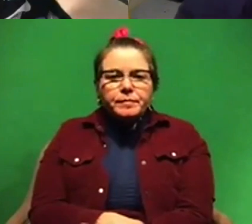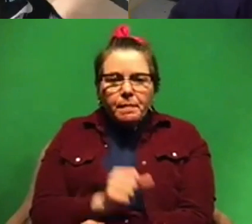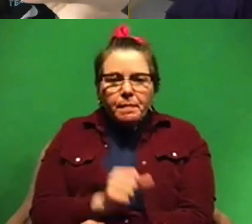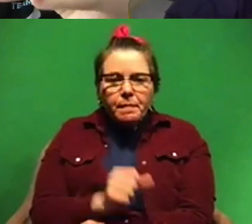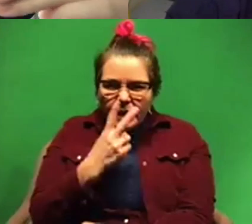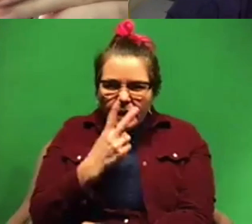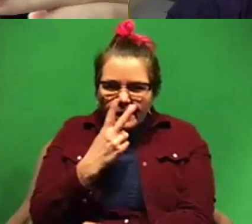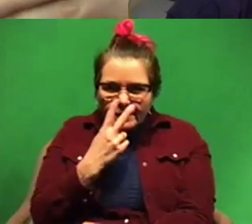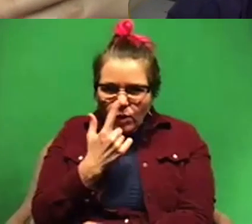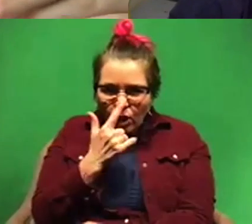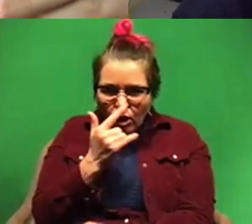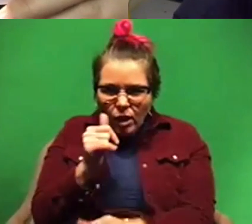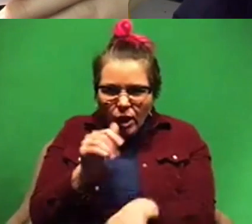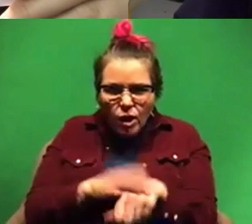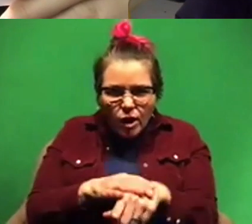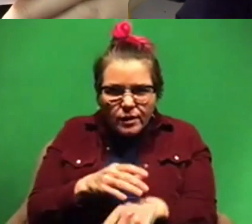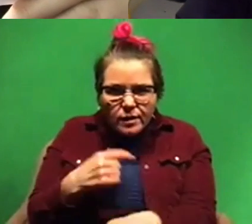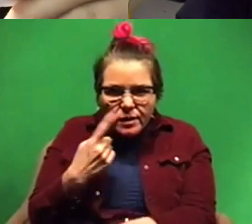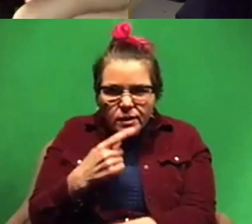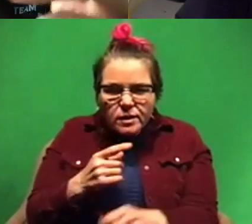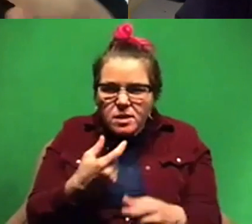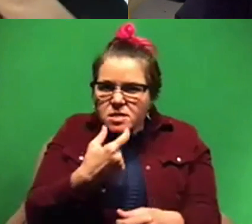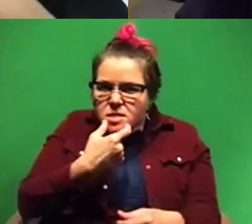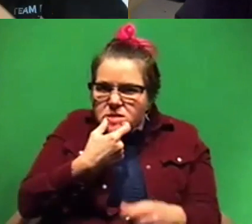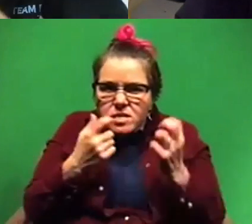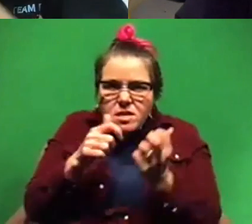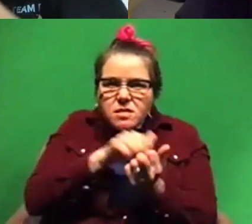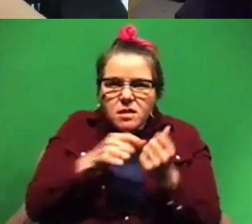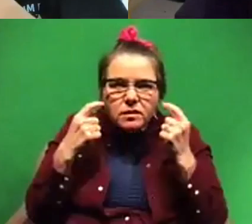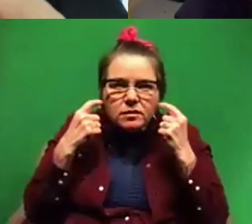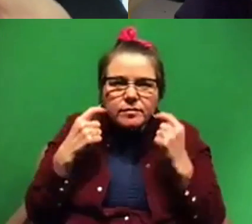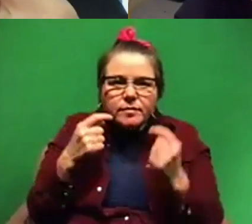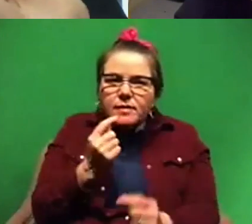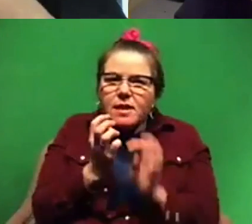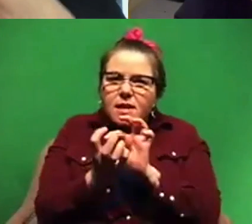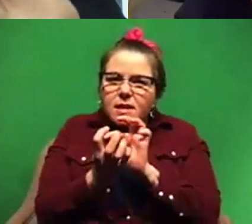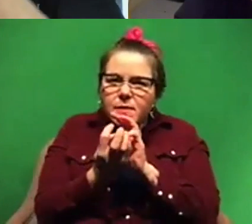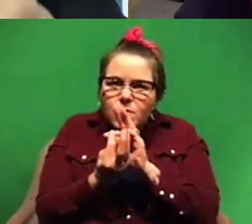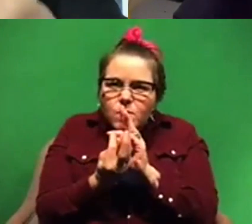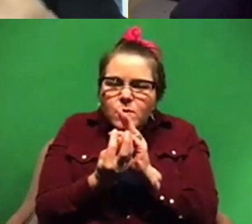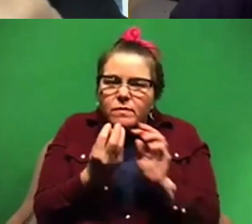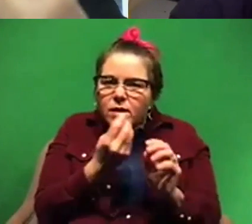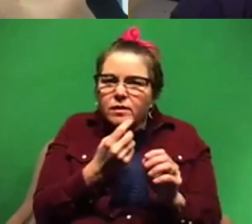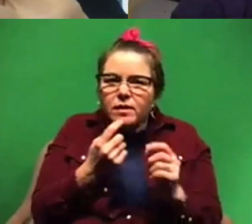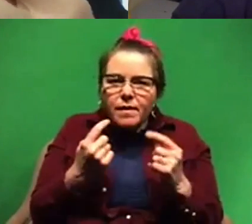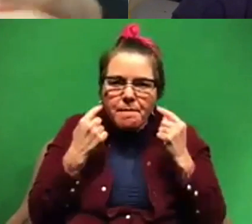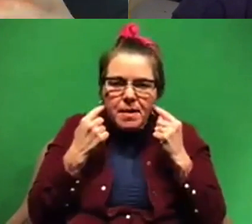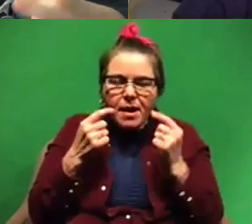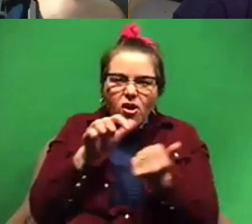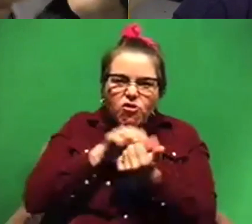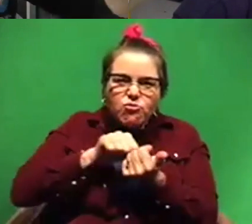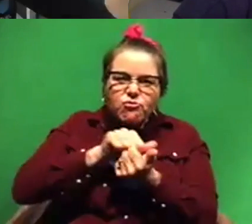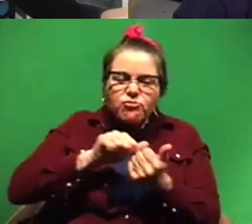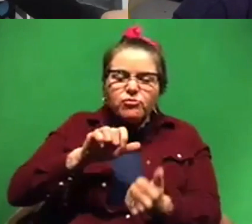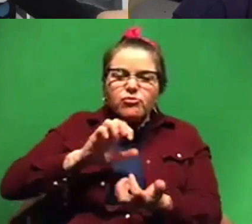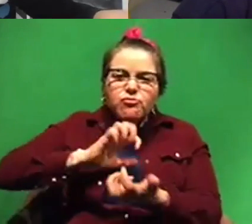like on another shark here. But yeah, these tiny spiky teeth in the front and then the crushing plates in the back. And